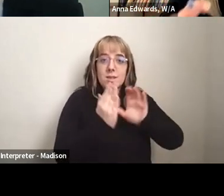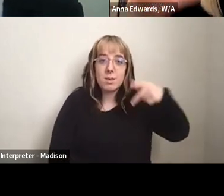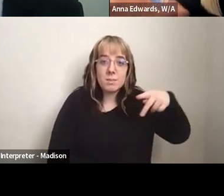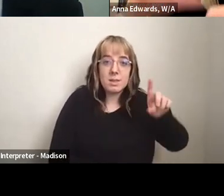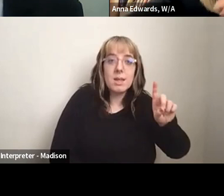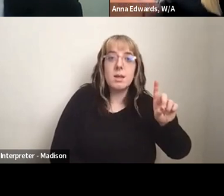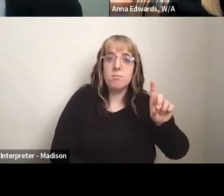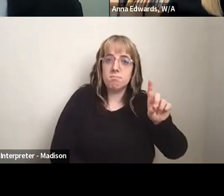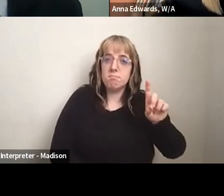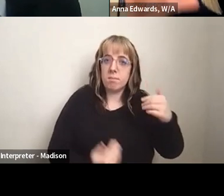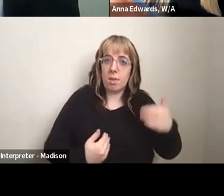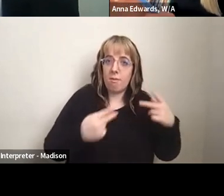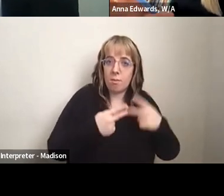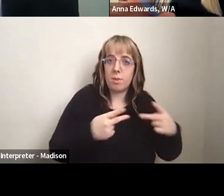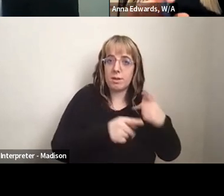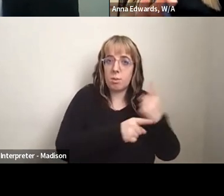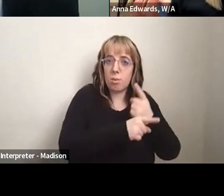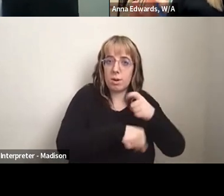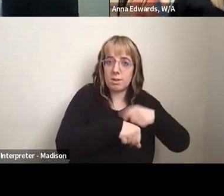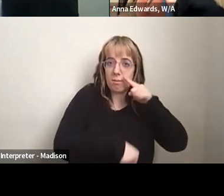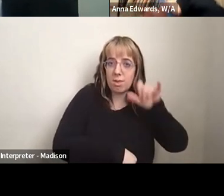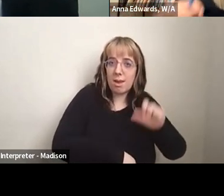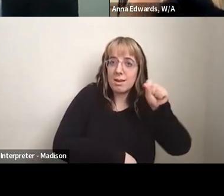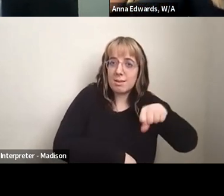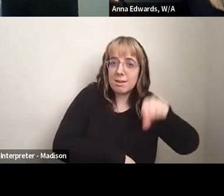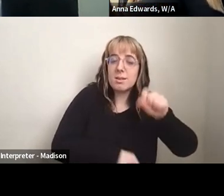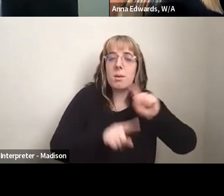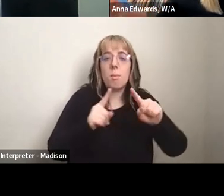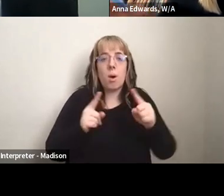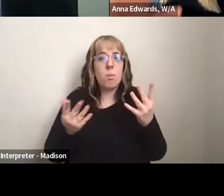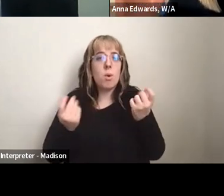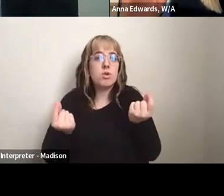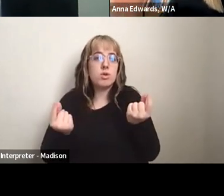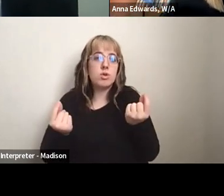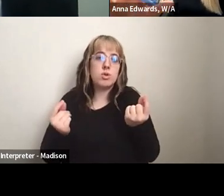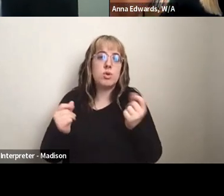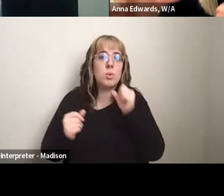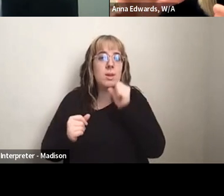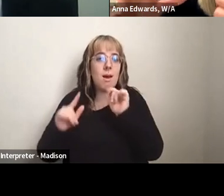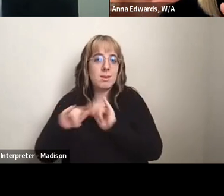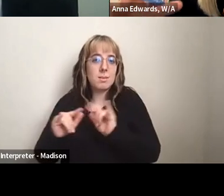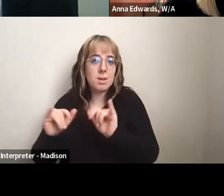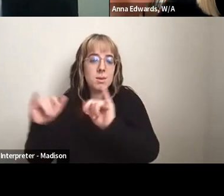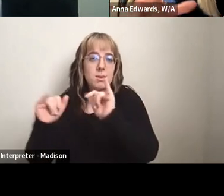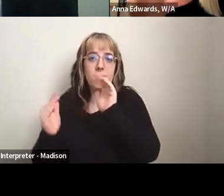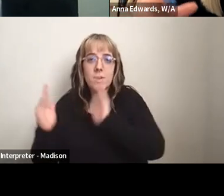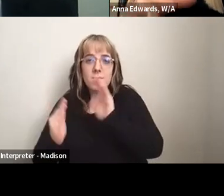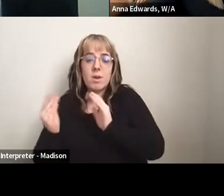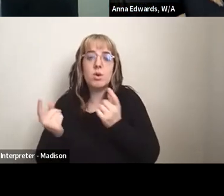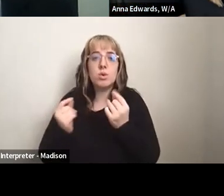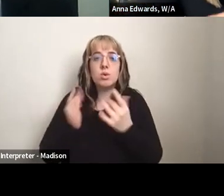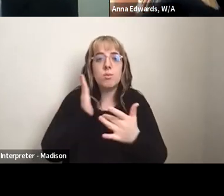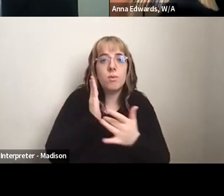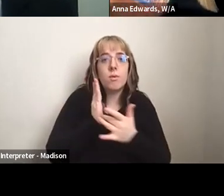face-to-face PD, but there's kind of this idea of some of it asynchronous, some of it in a small group,